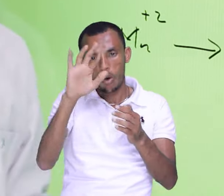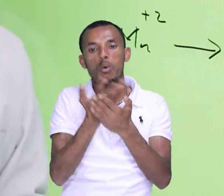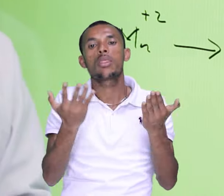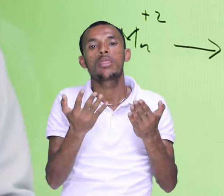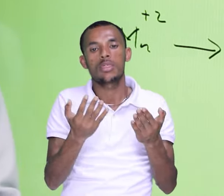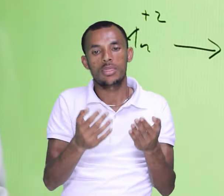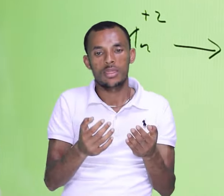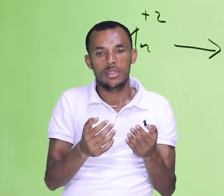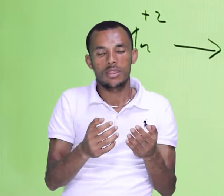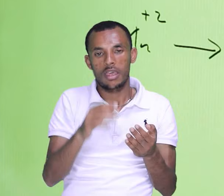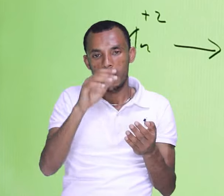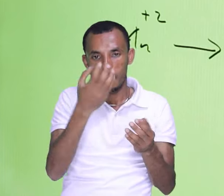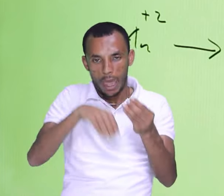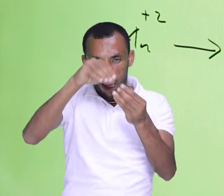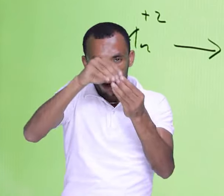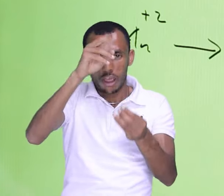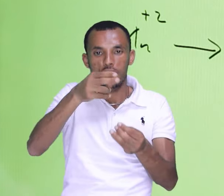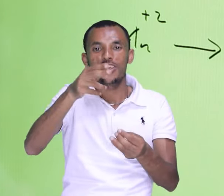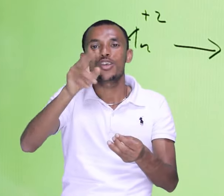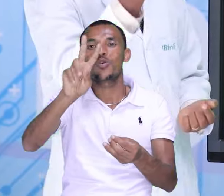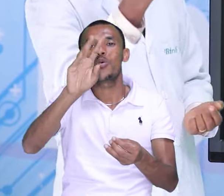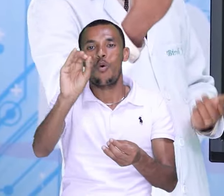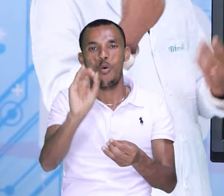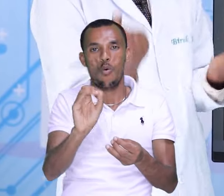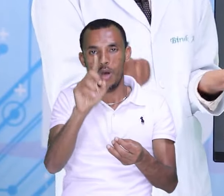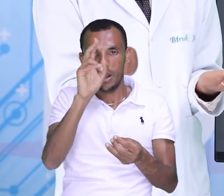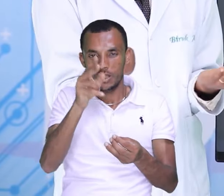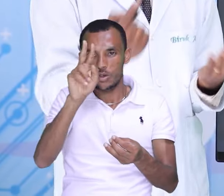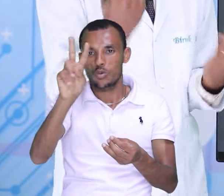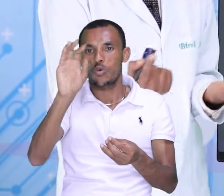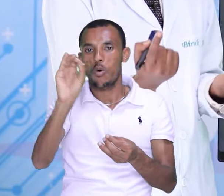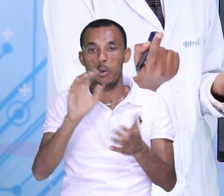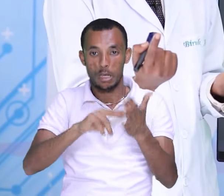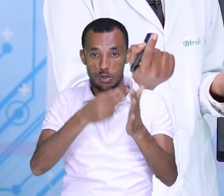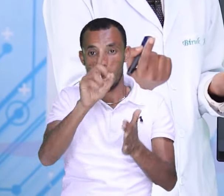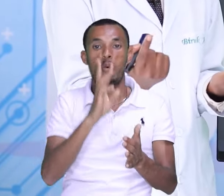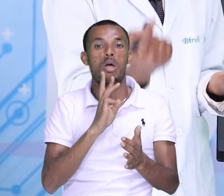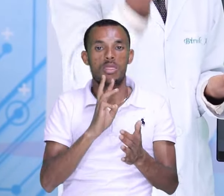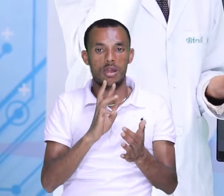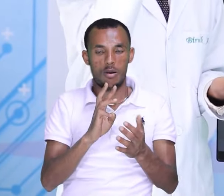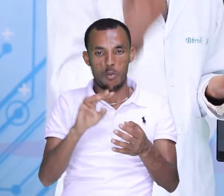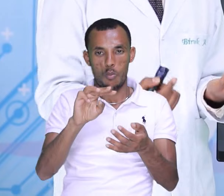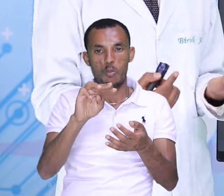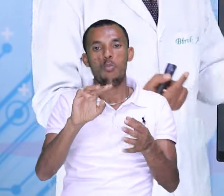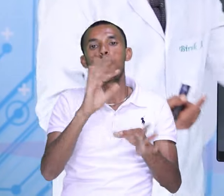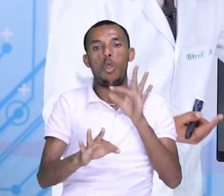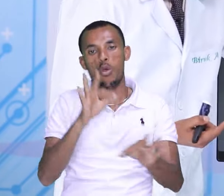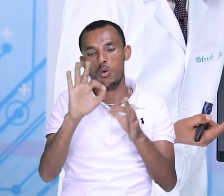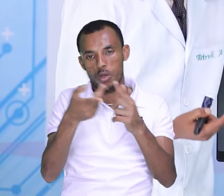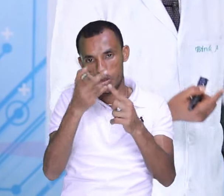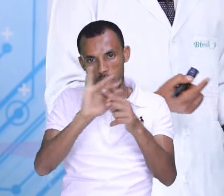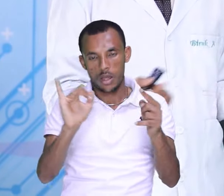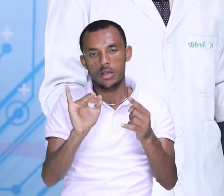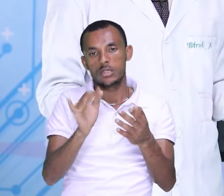oxygen by addition of H2O. By H2O. One H2O means one water molecule. One water molecule, it contains only one oxygen. Now the